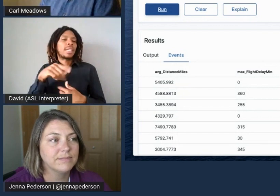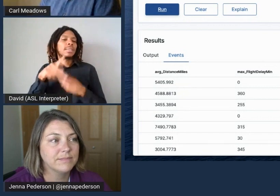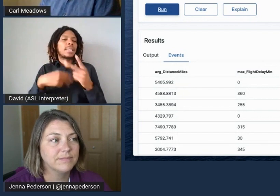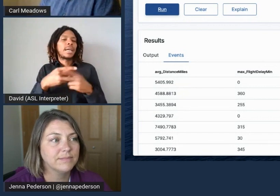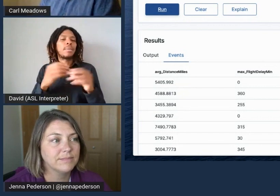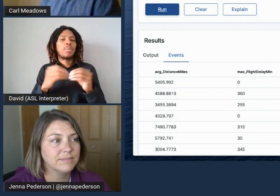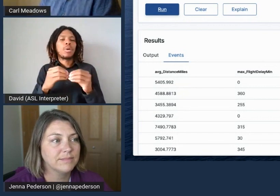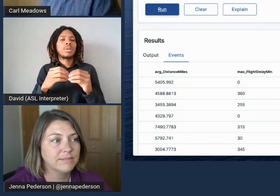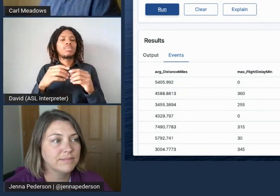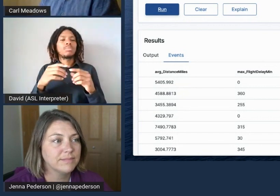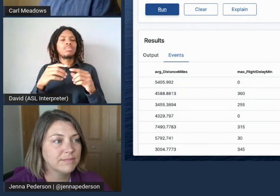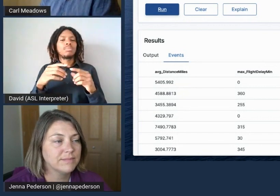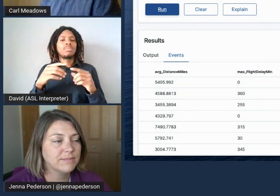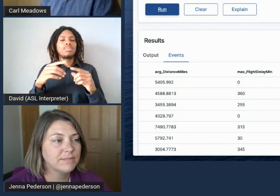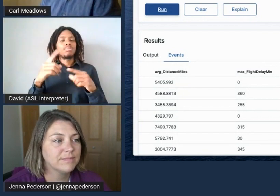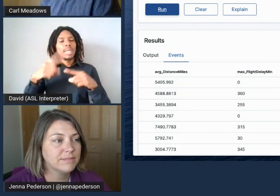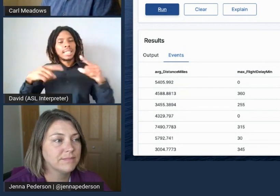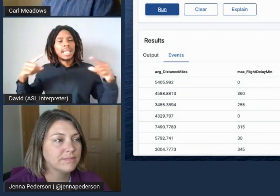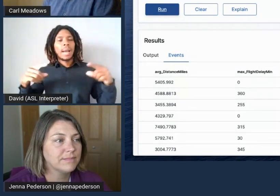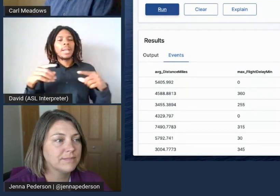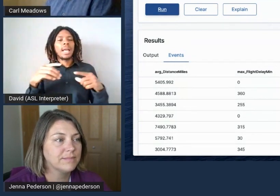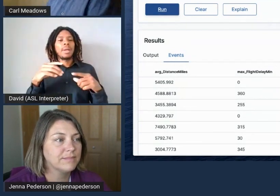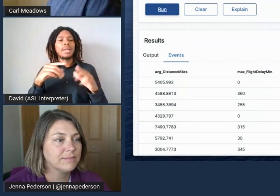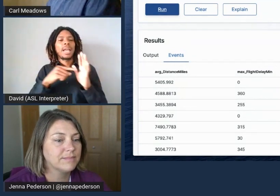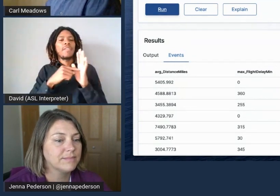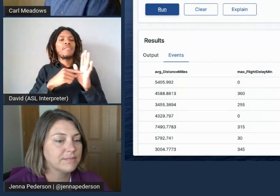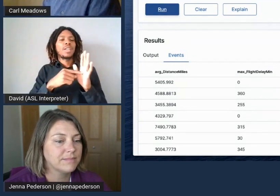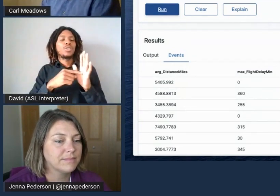of a dynamic feature to look at down the road.